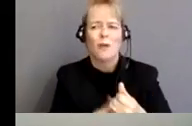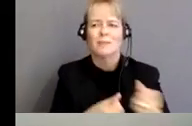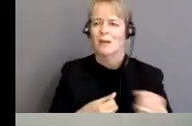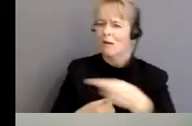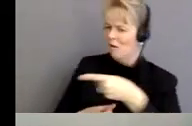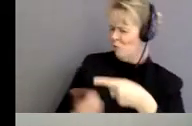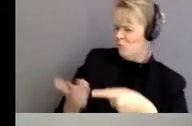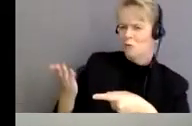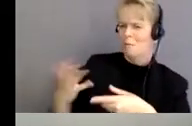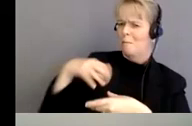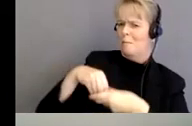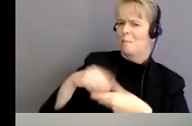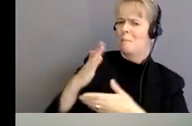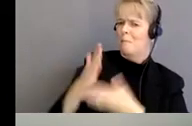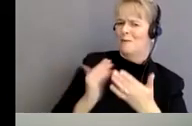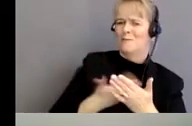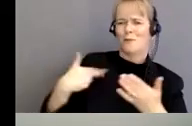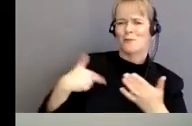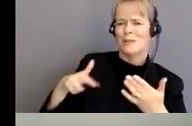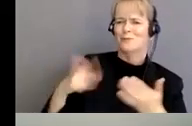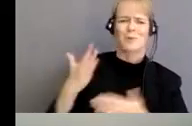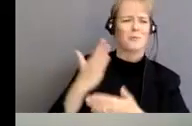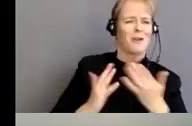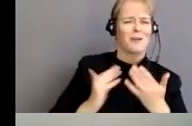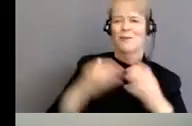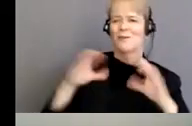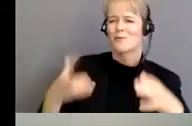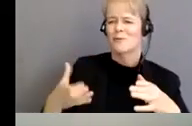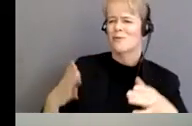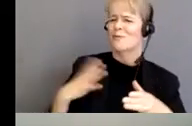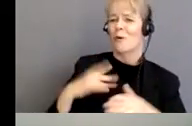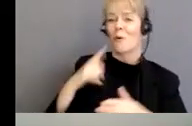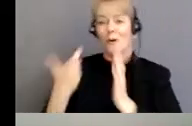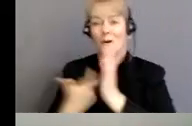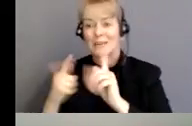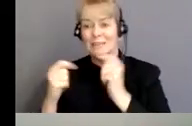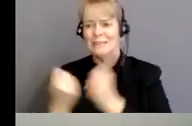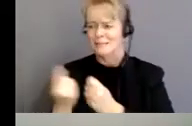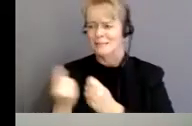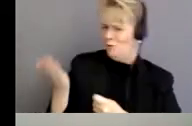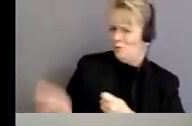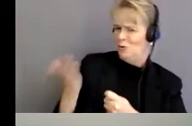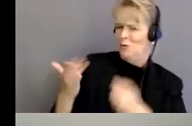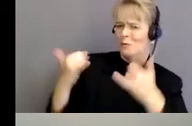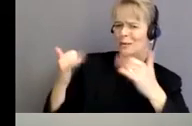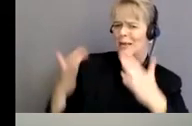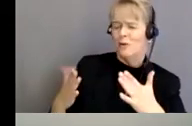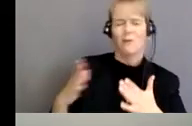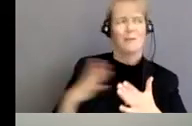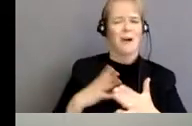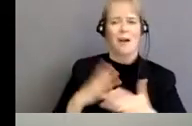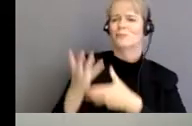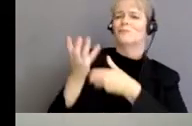to slowly lure people into their investment scheme. So it's just something to watch out